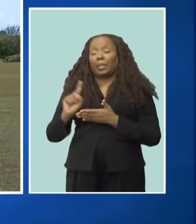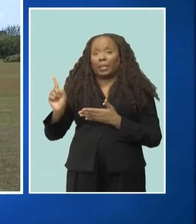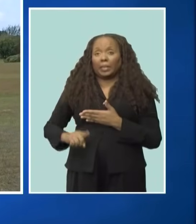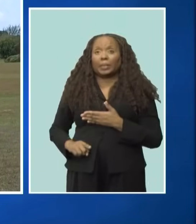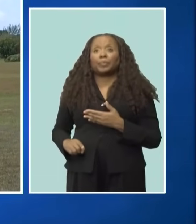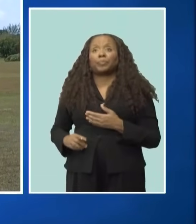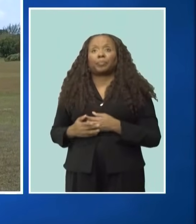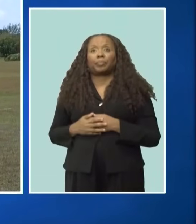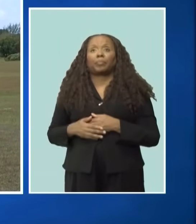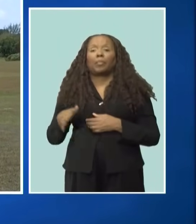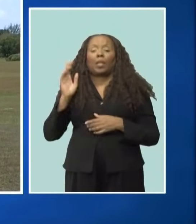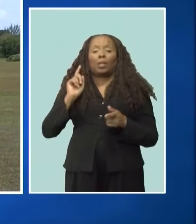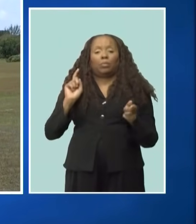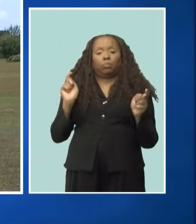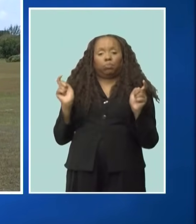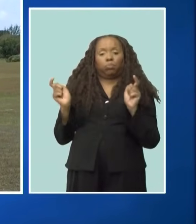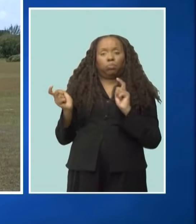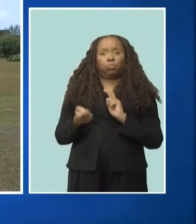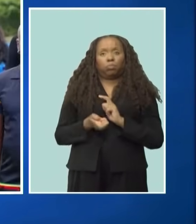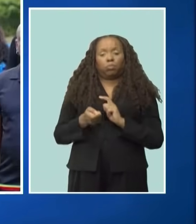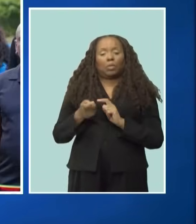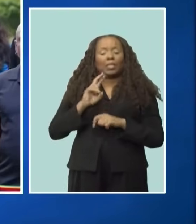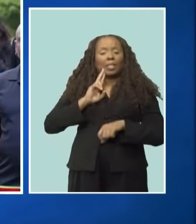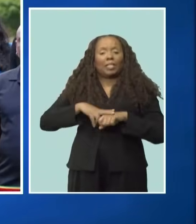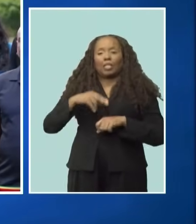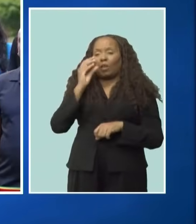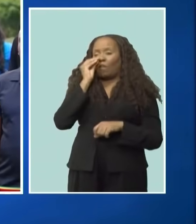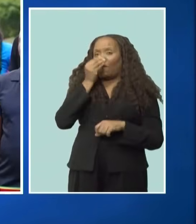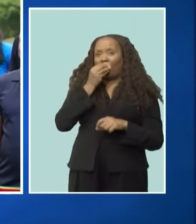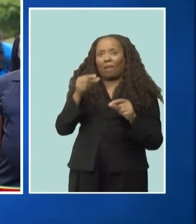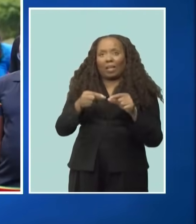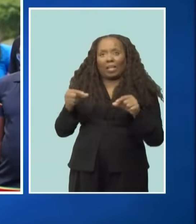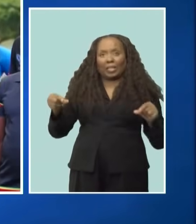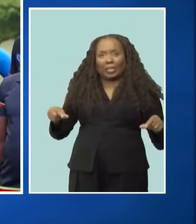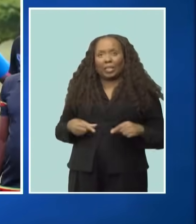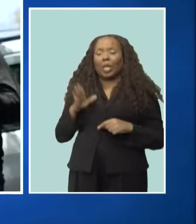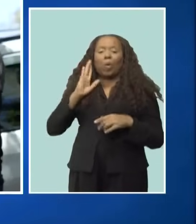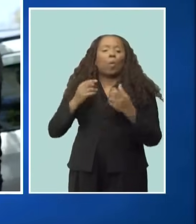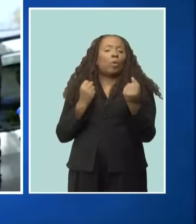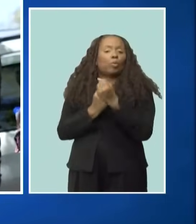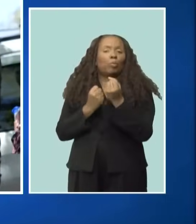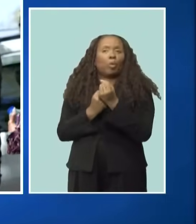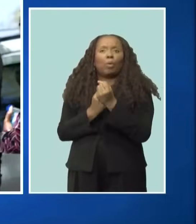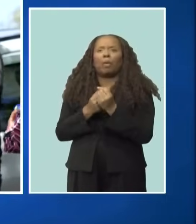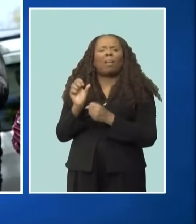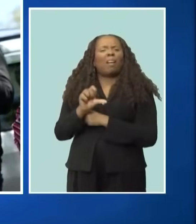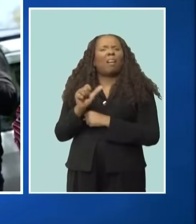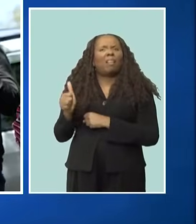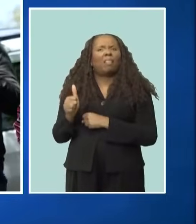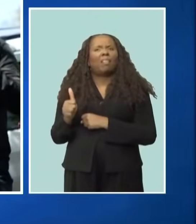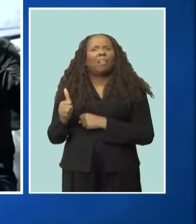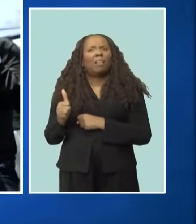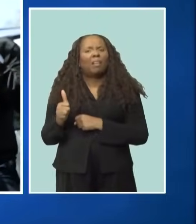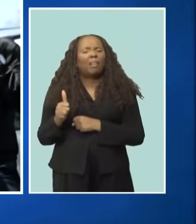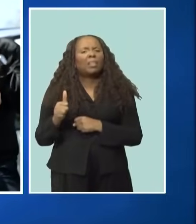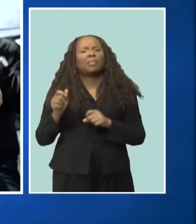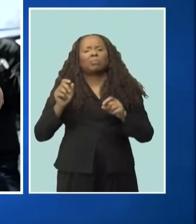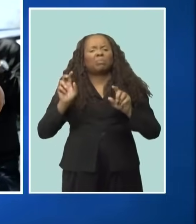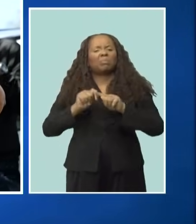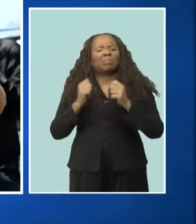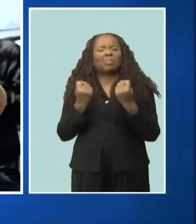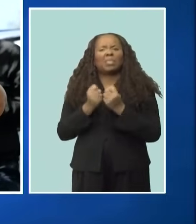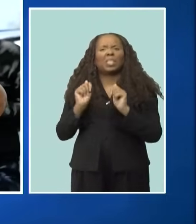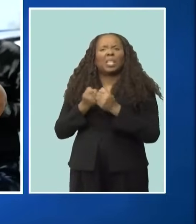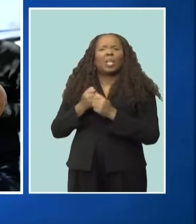for the transformation of the Botanical Gardens as the show official expressed support for other show promoters as crews began preparation work